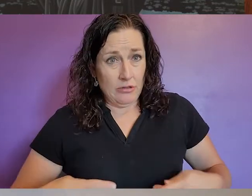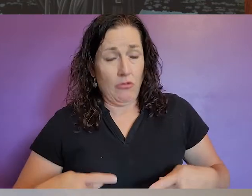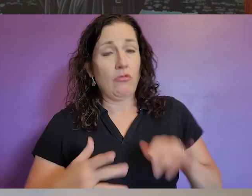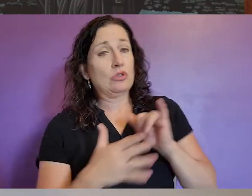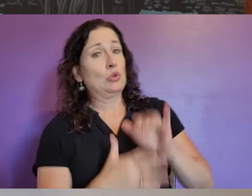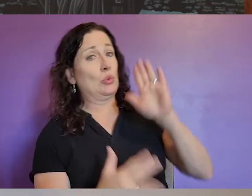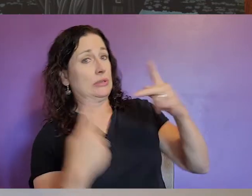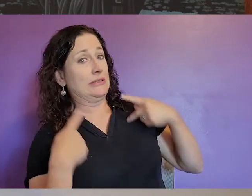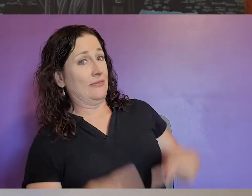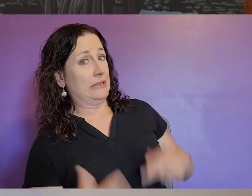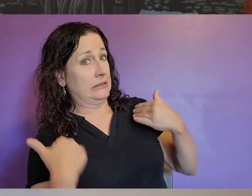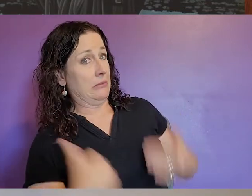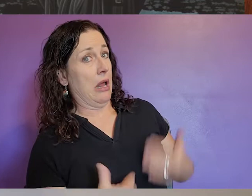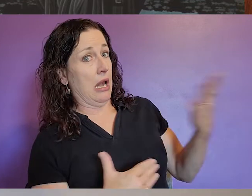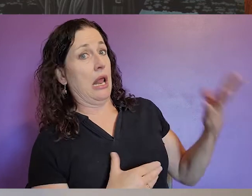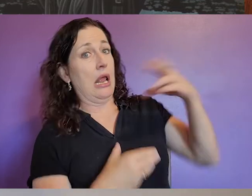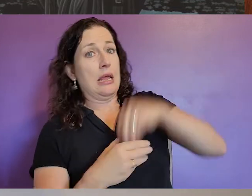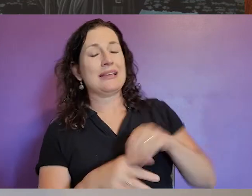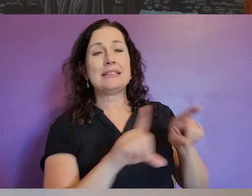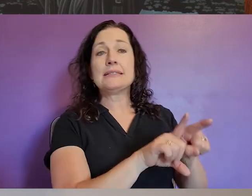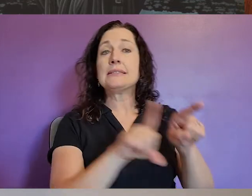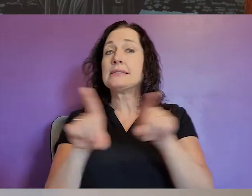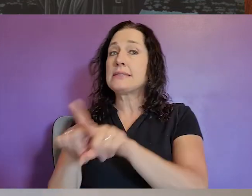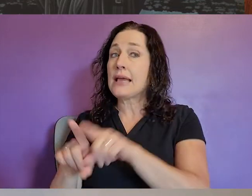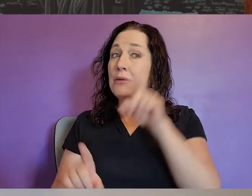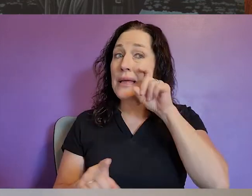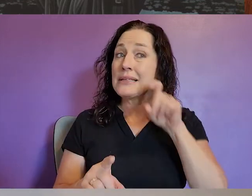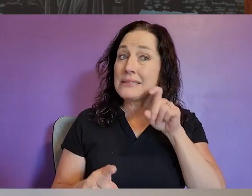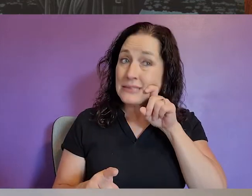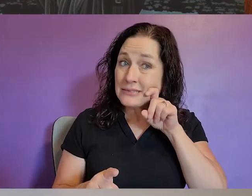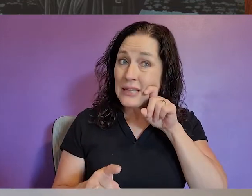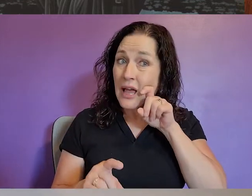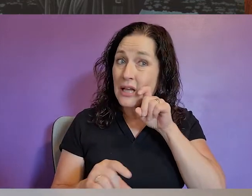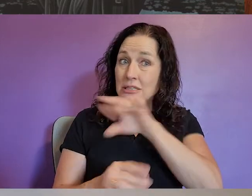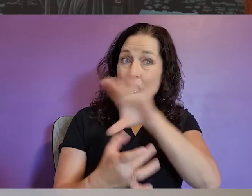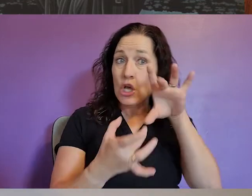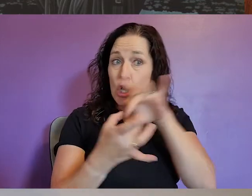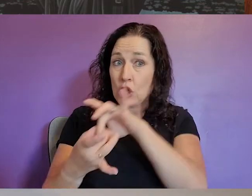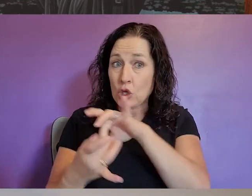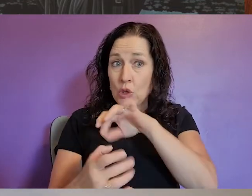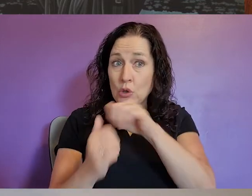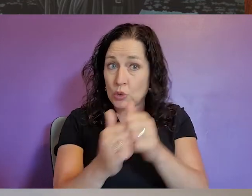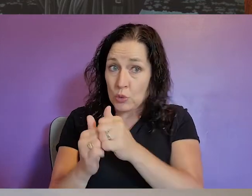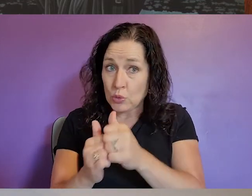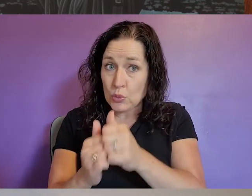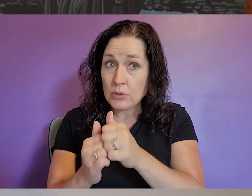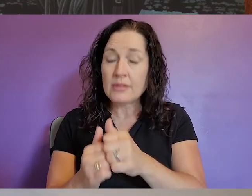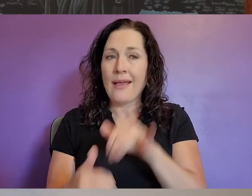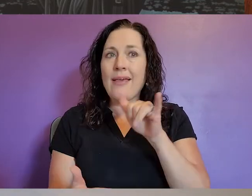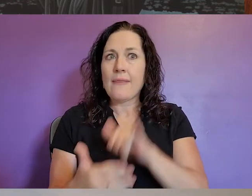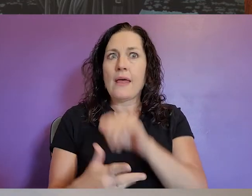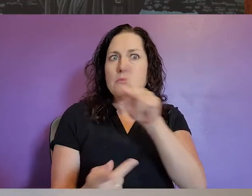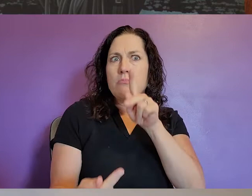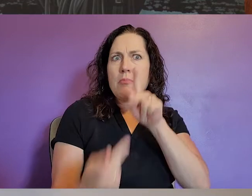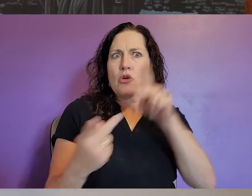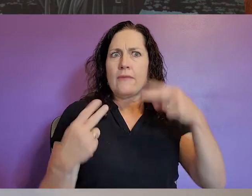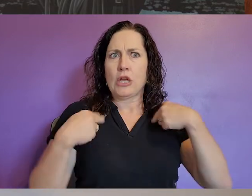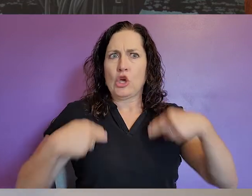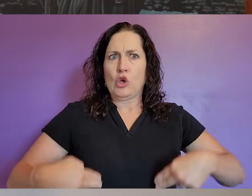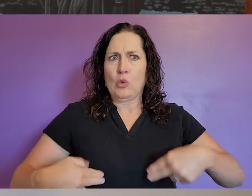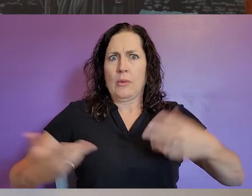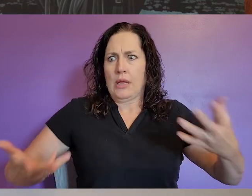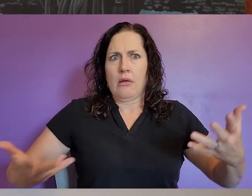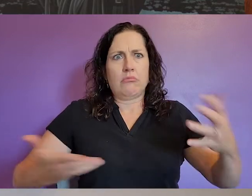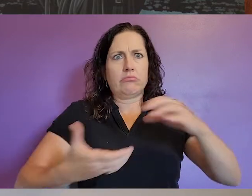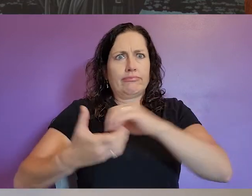physical to physical. Just as sexual union is perfect in marriage, it's the perfect human thing.